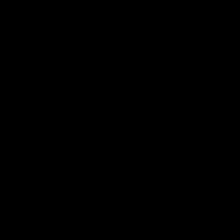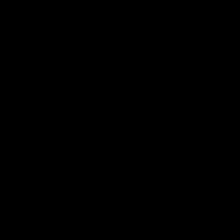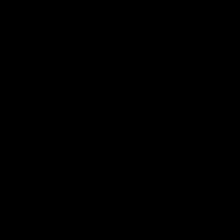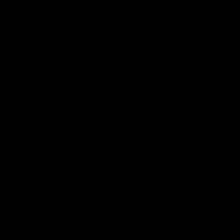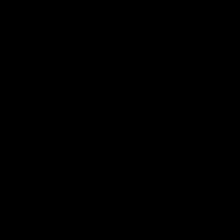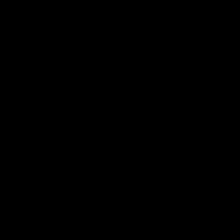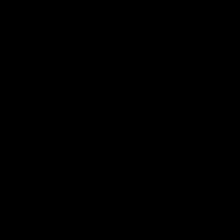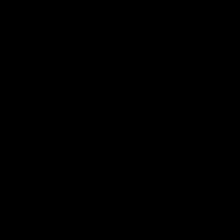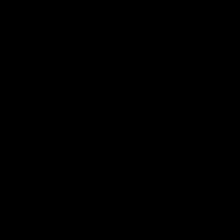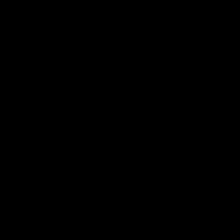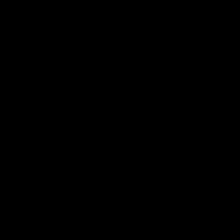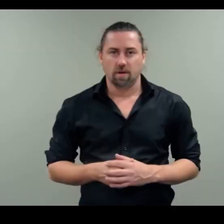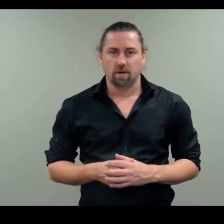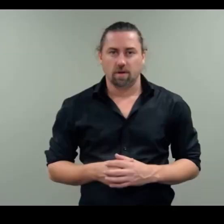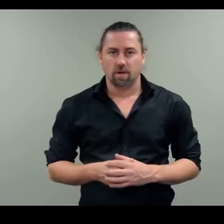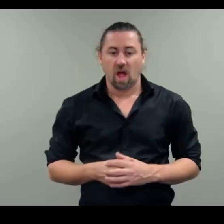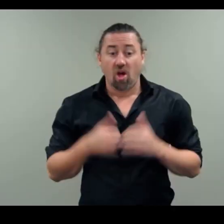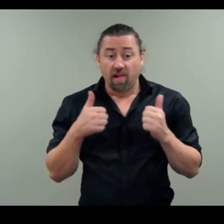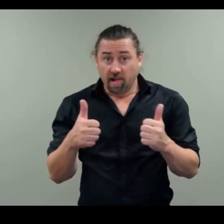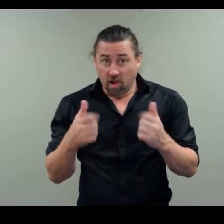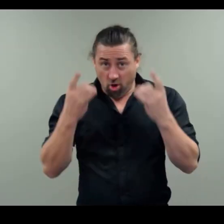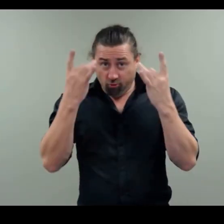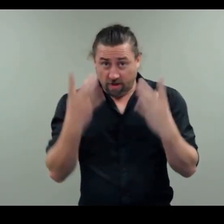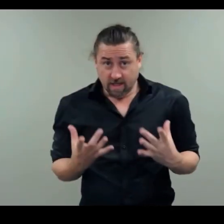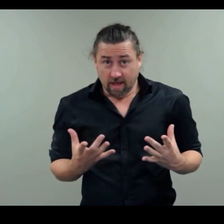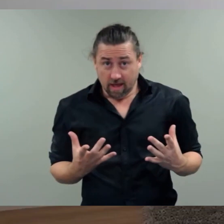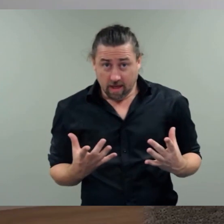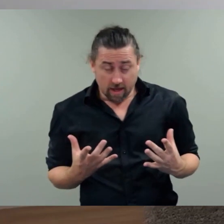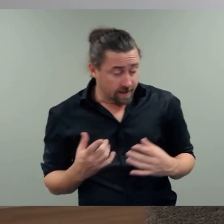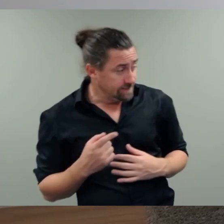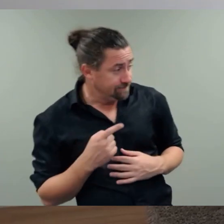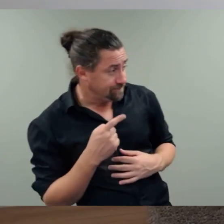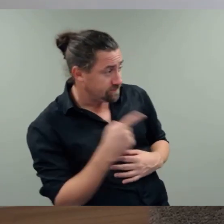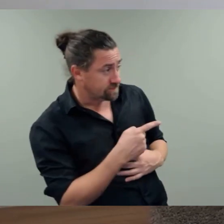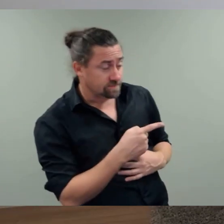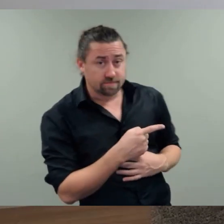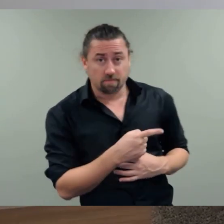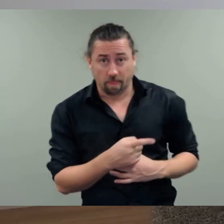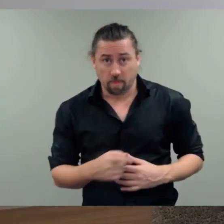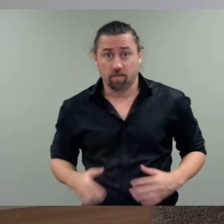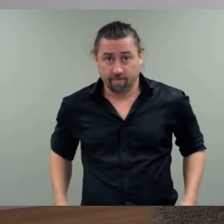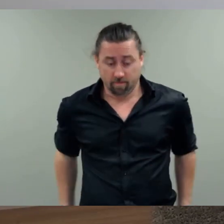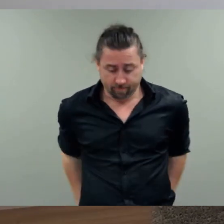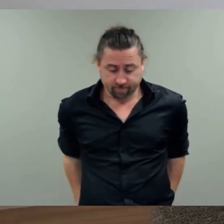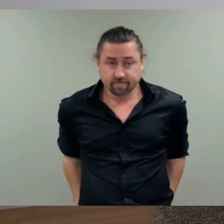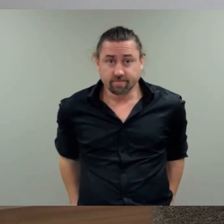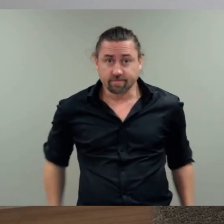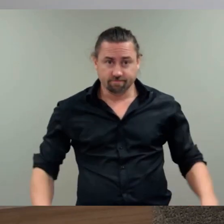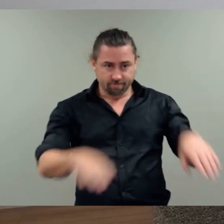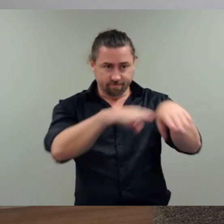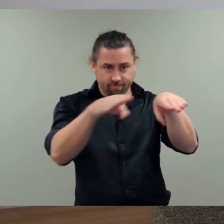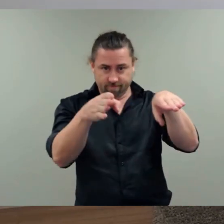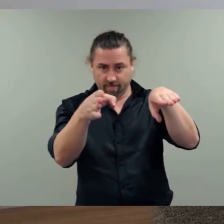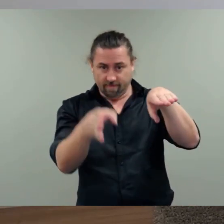Let's go. Remember to make sure your back of your legs